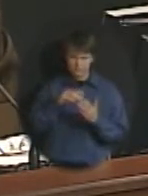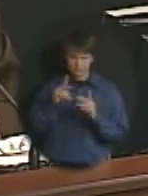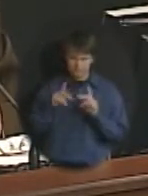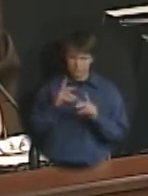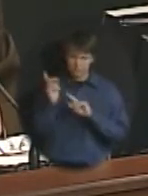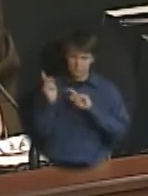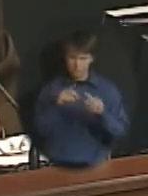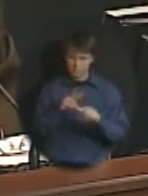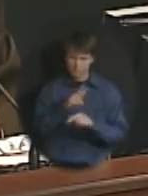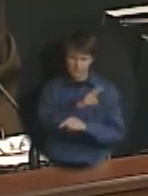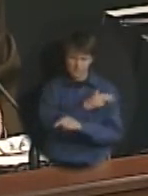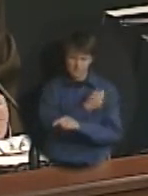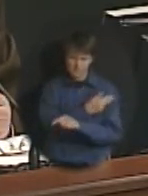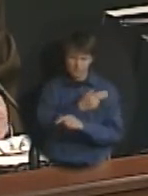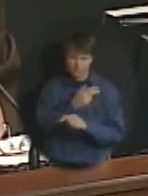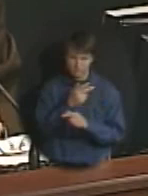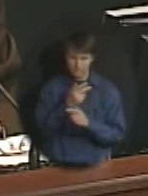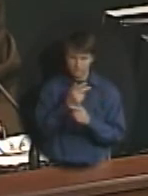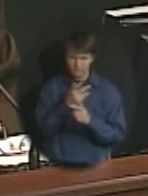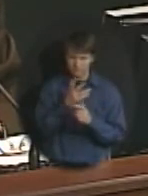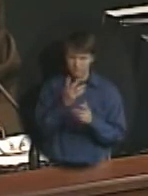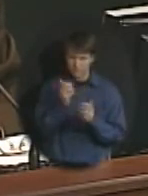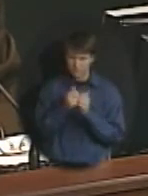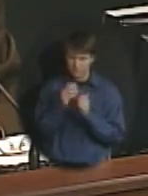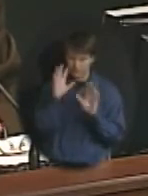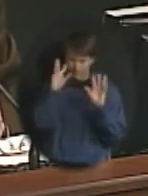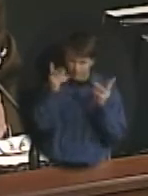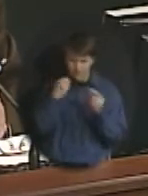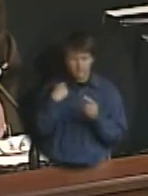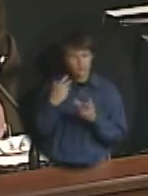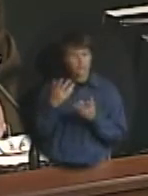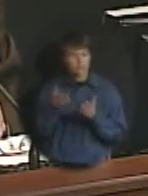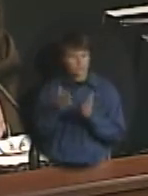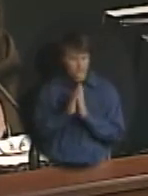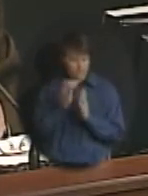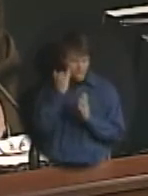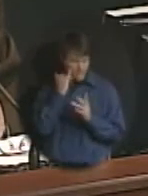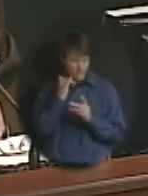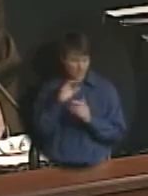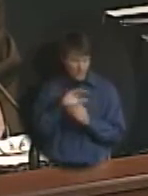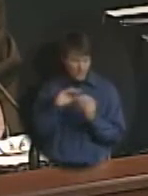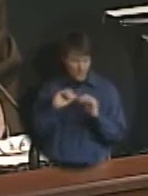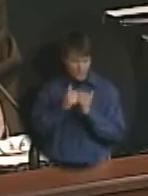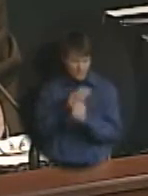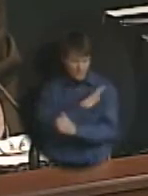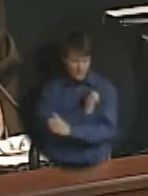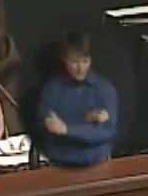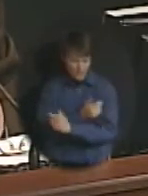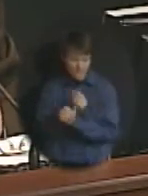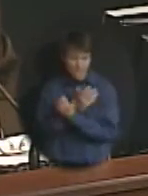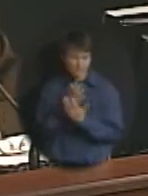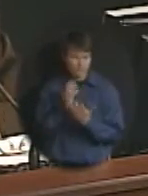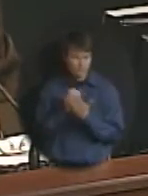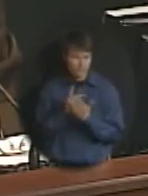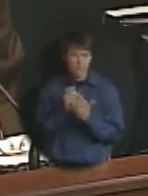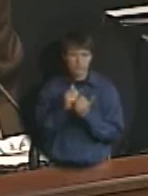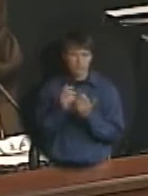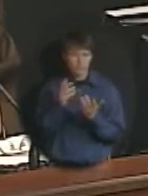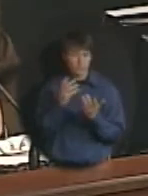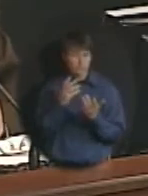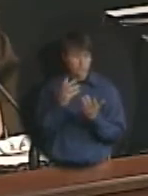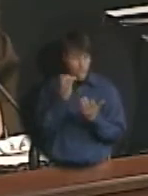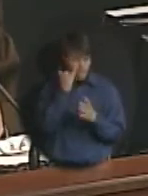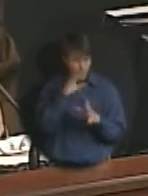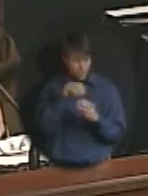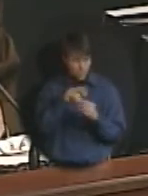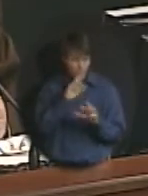So I'd ask him to comment on the procedures and how that's authorized and everything like that. So if you're going to do a report, we can just include that